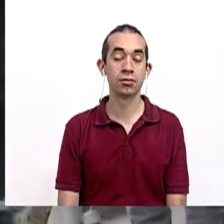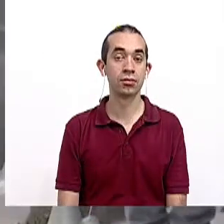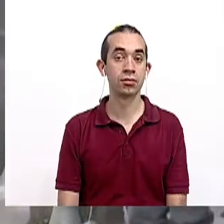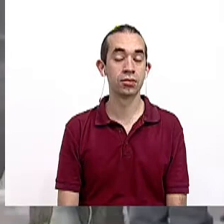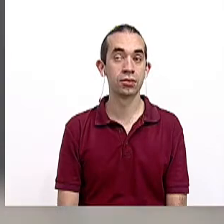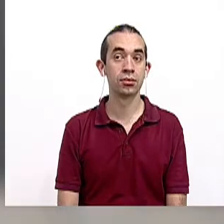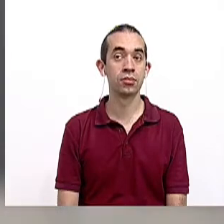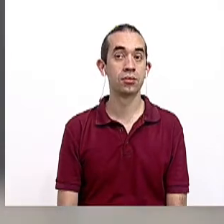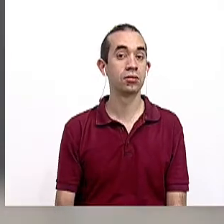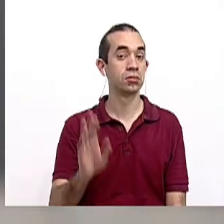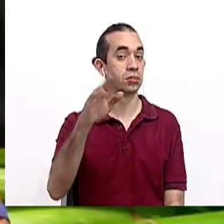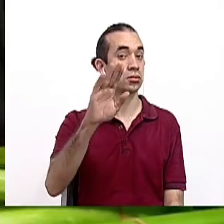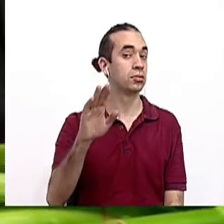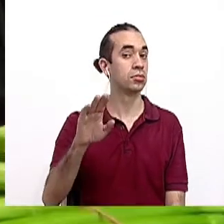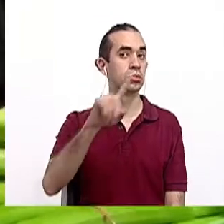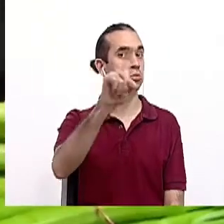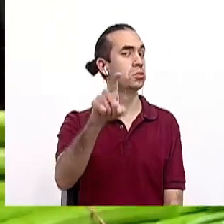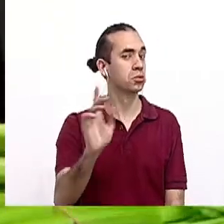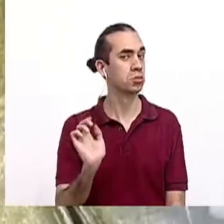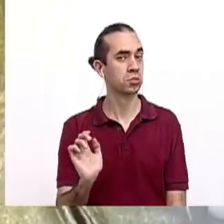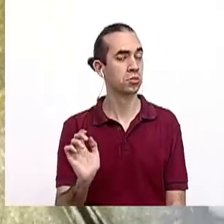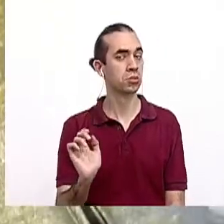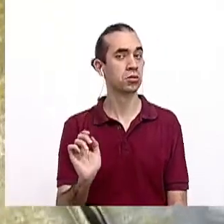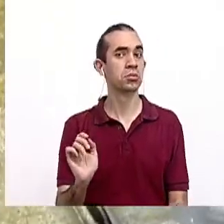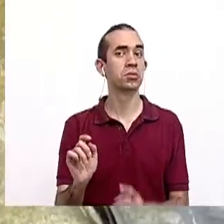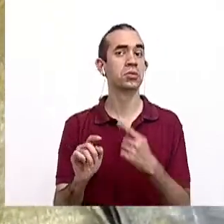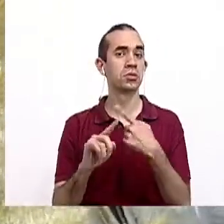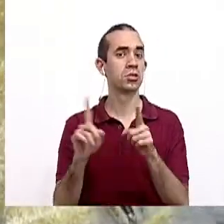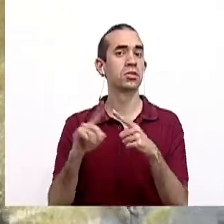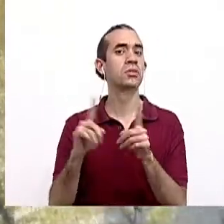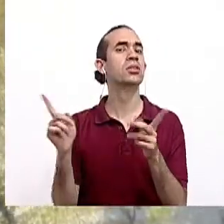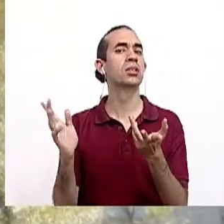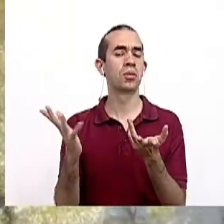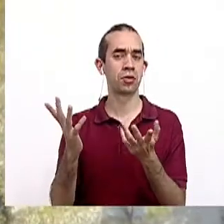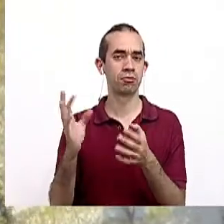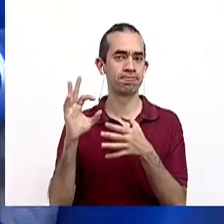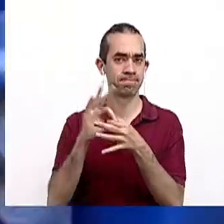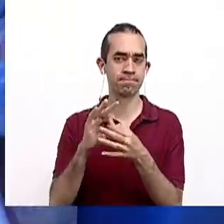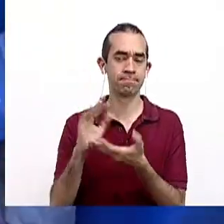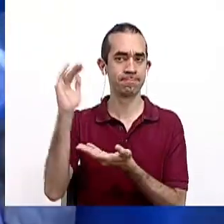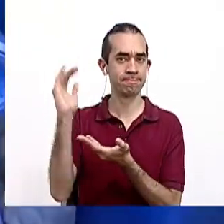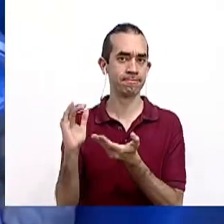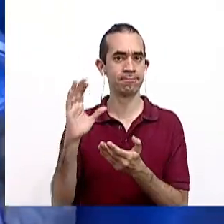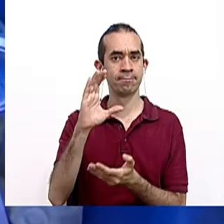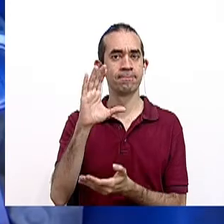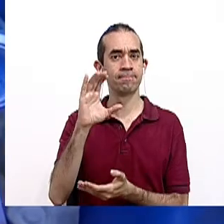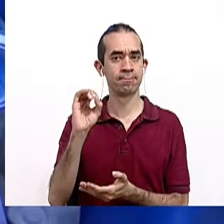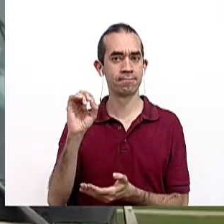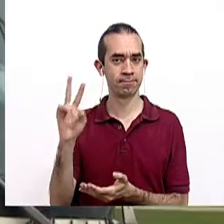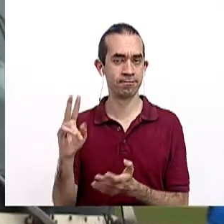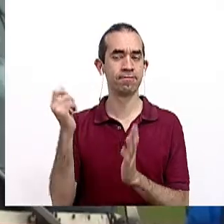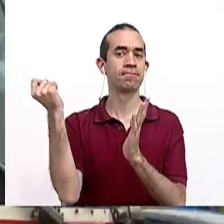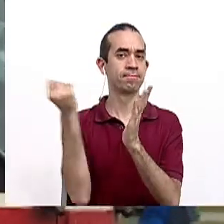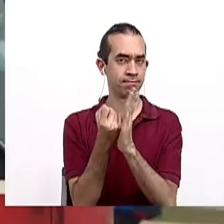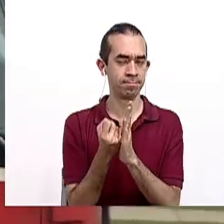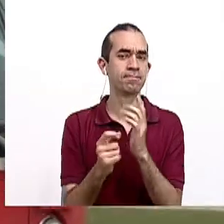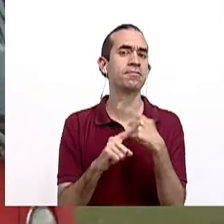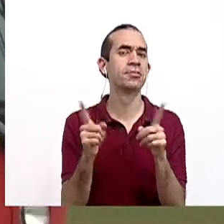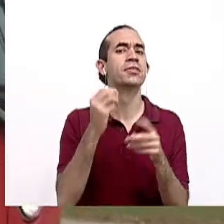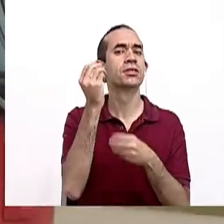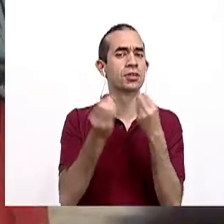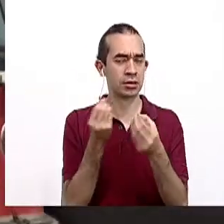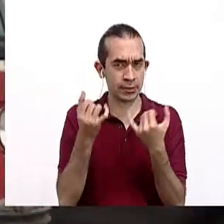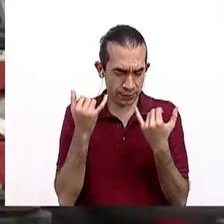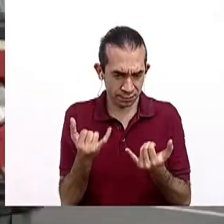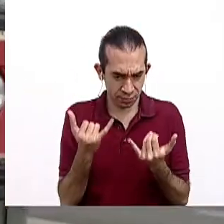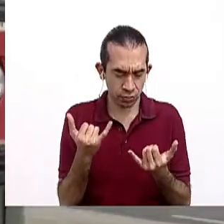I bet you've questioned how much of a difference these things really make when it comes to reducing your carbon footprint. But what can you do now